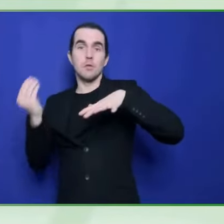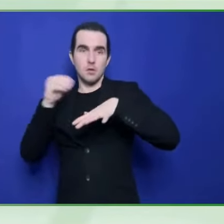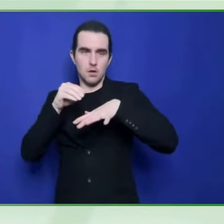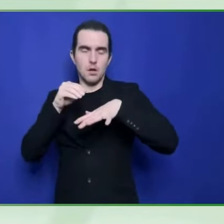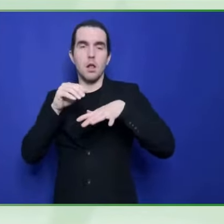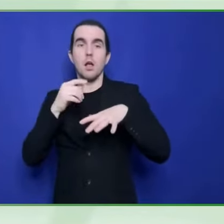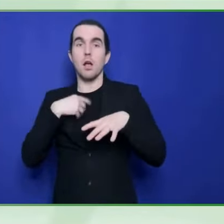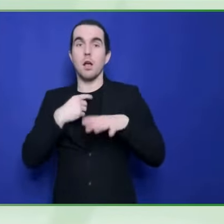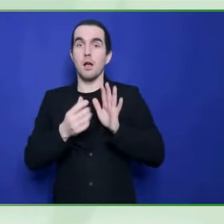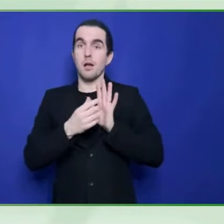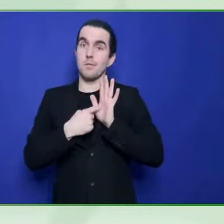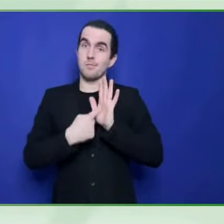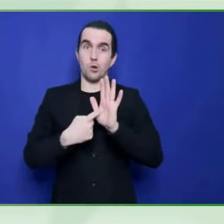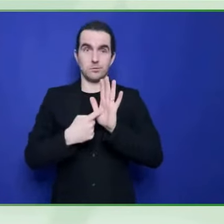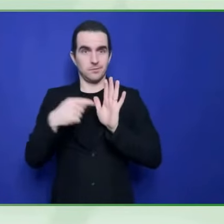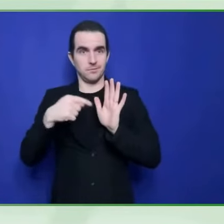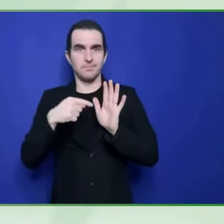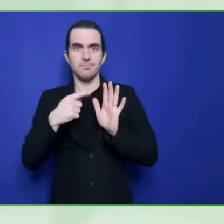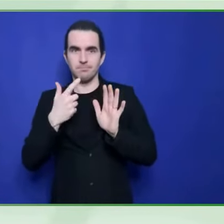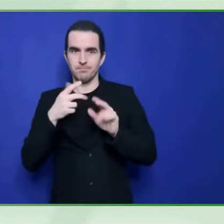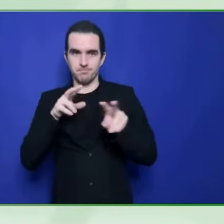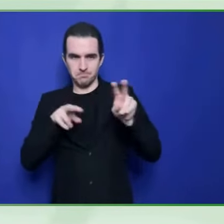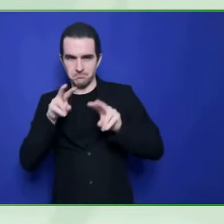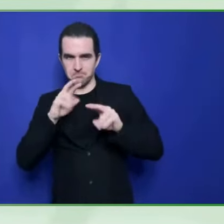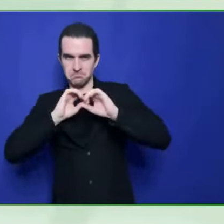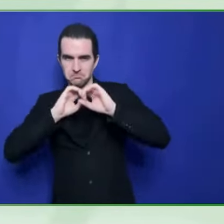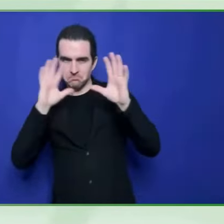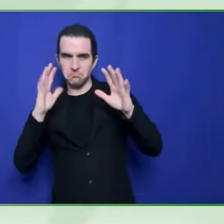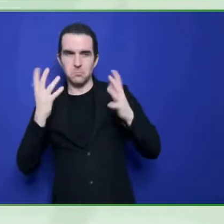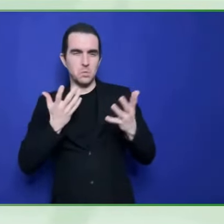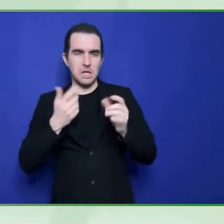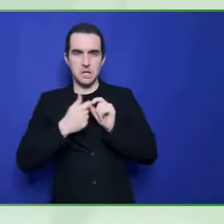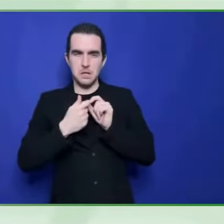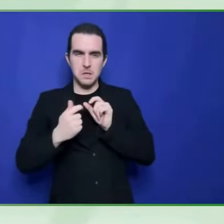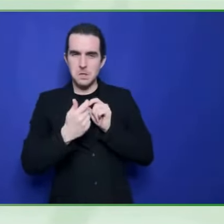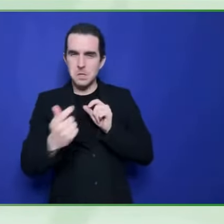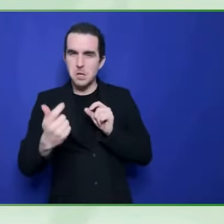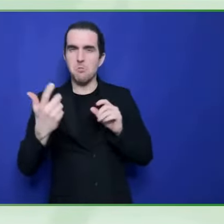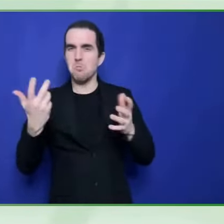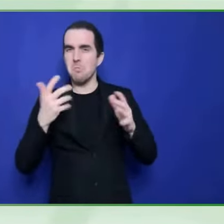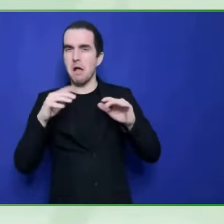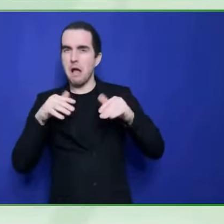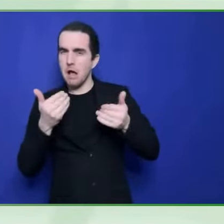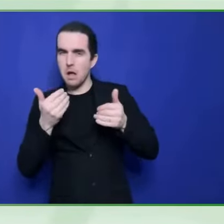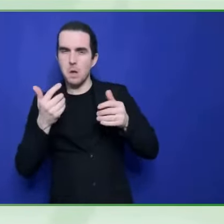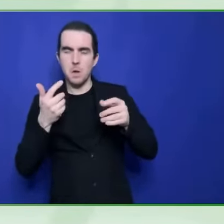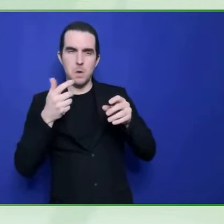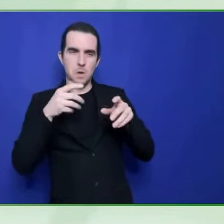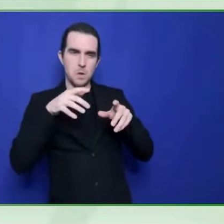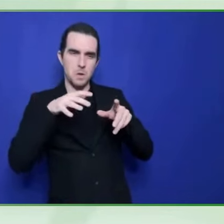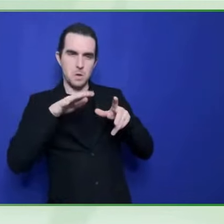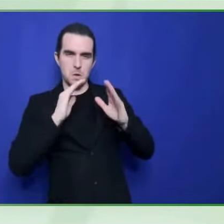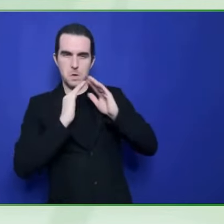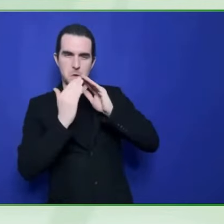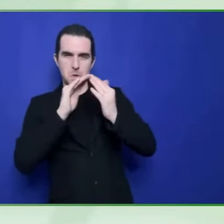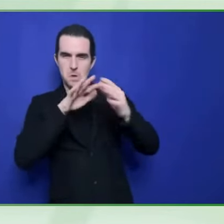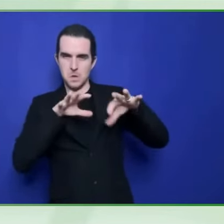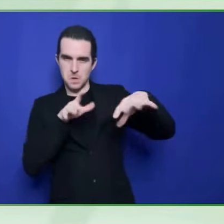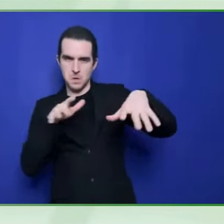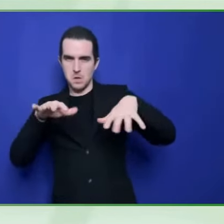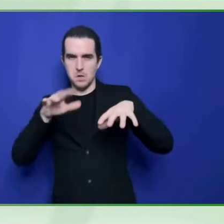So what is the benefit? What do you get? I already showed one image of Access